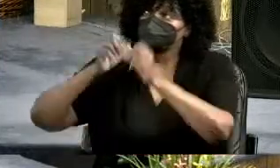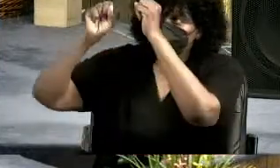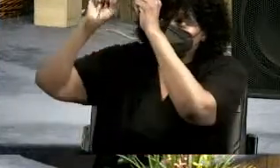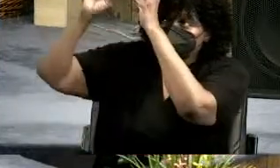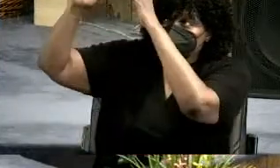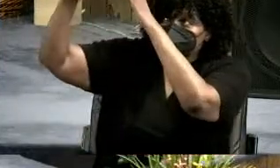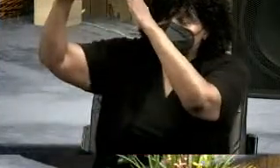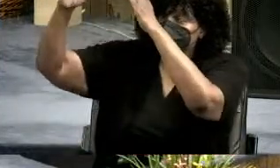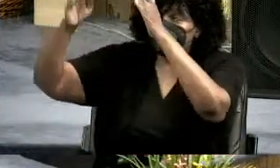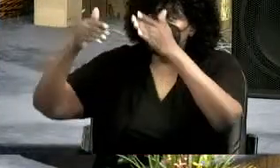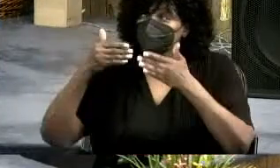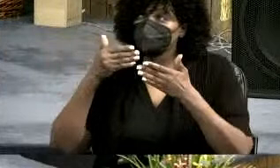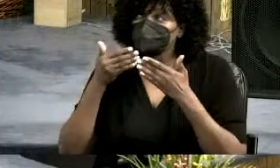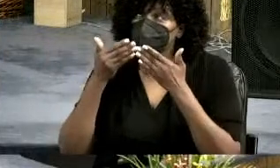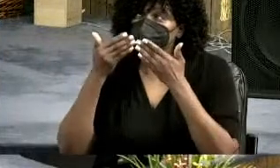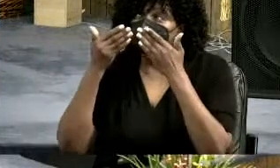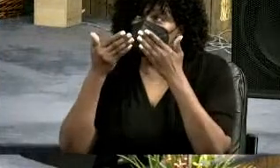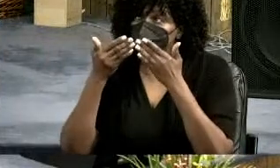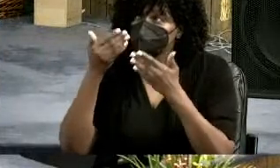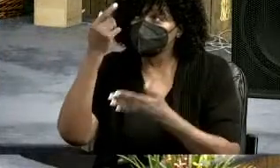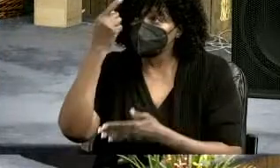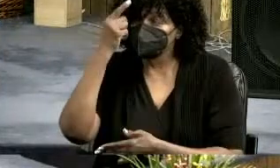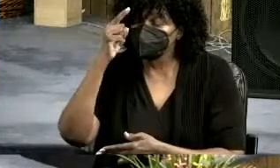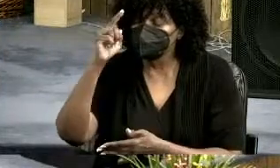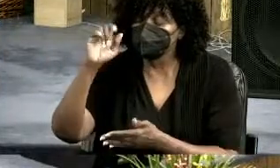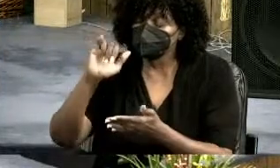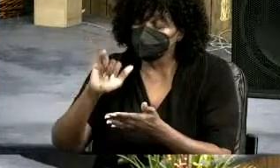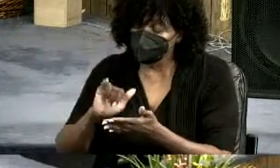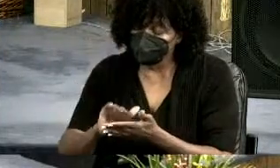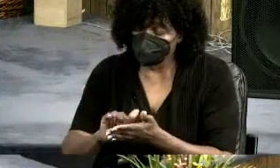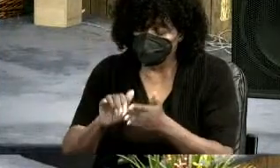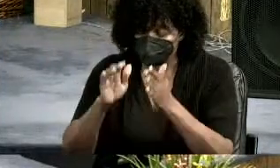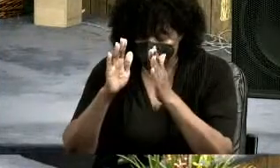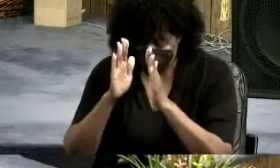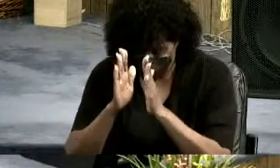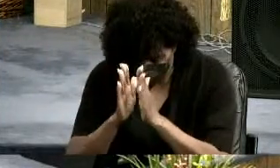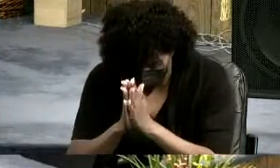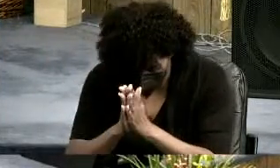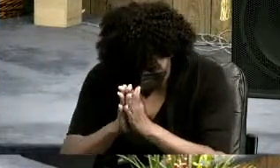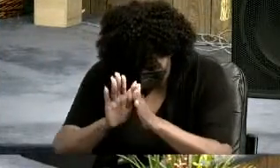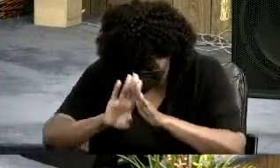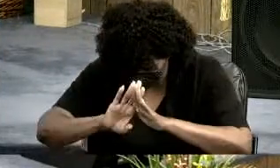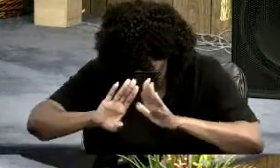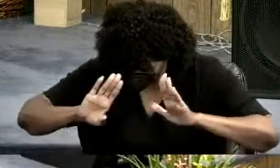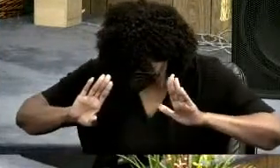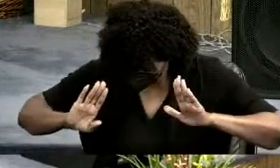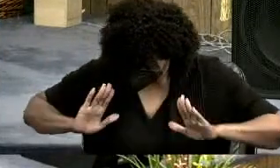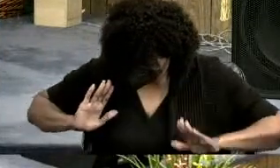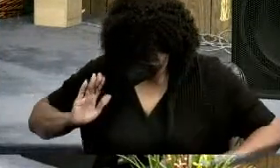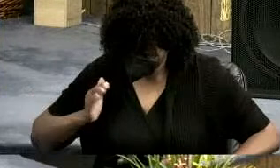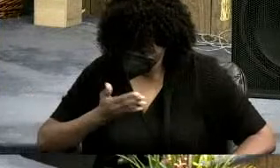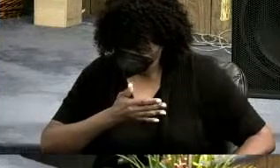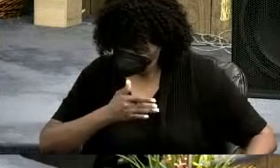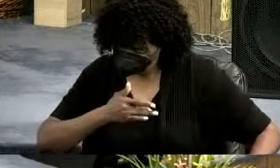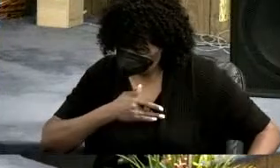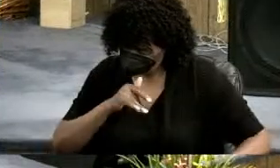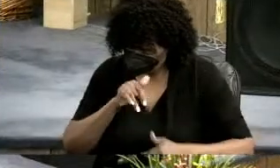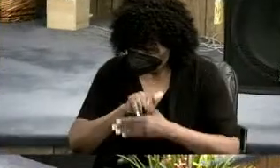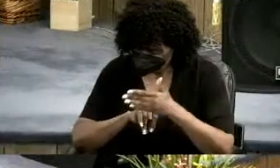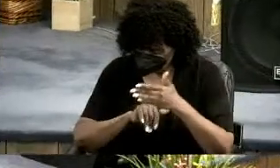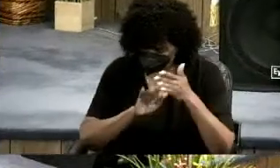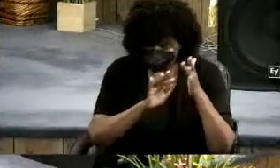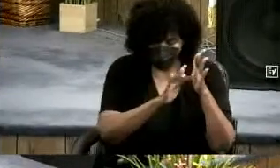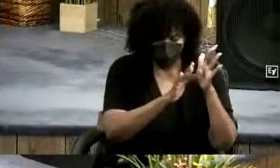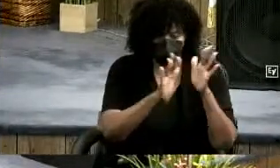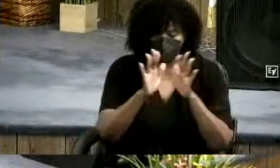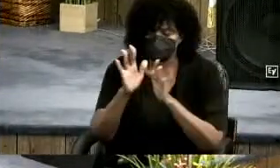we thank you for that. As we open your word, we pray, Lord, that you open our hearts. It's in Jesus' name we